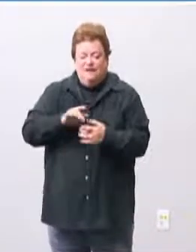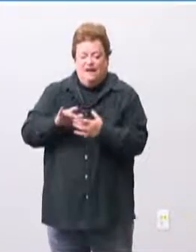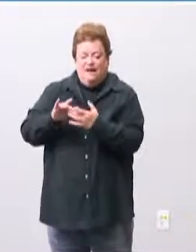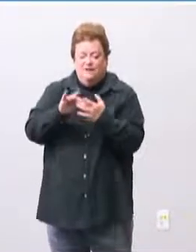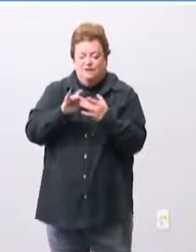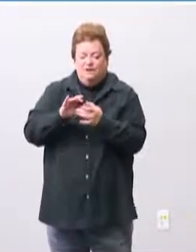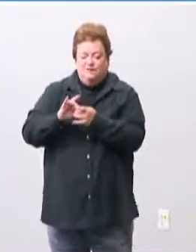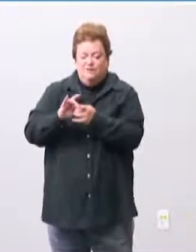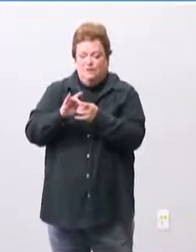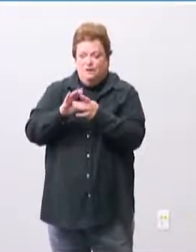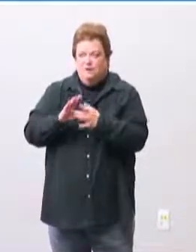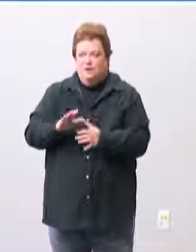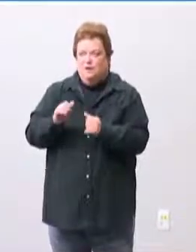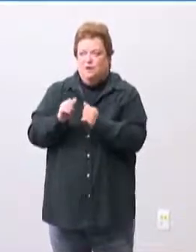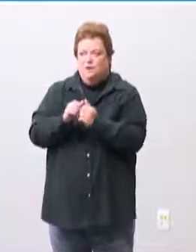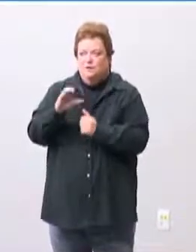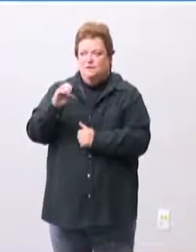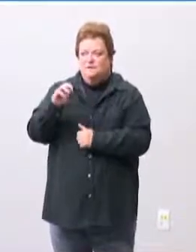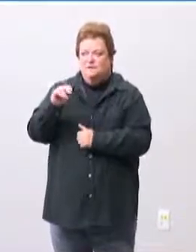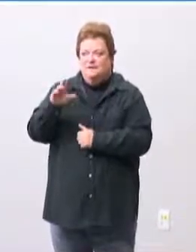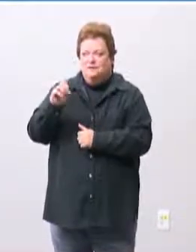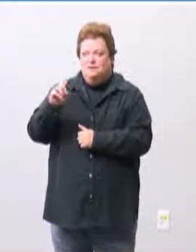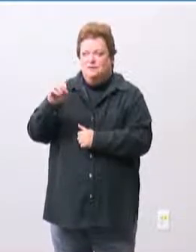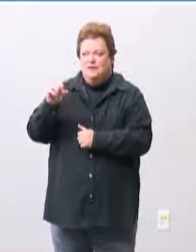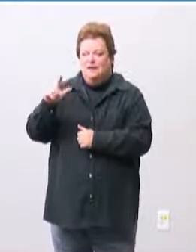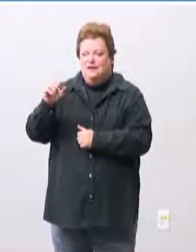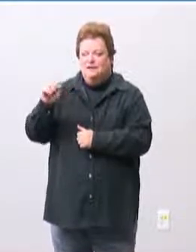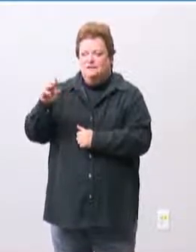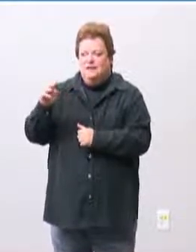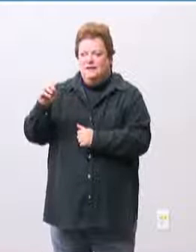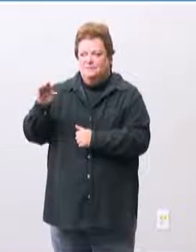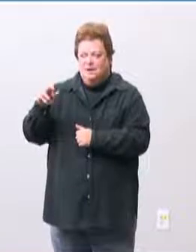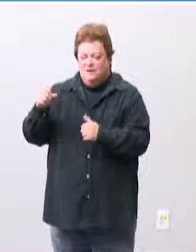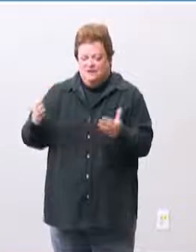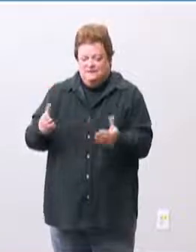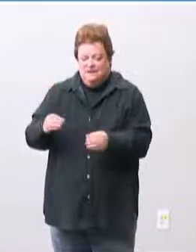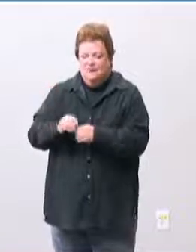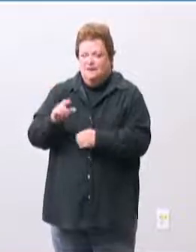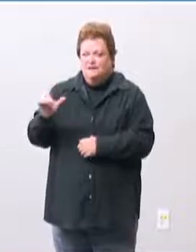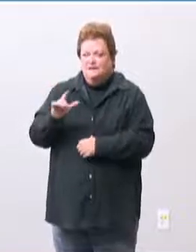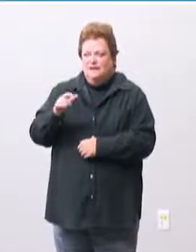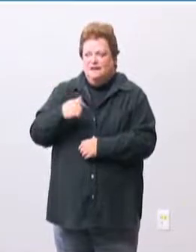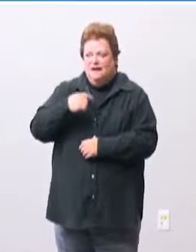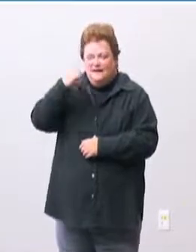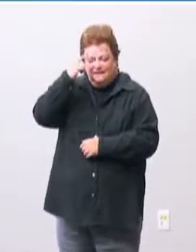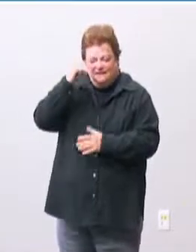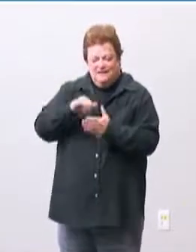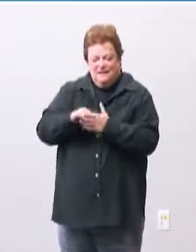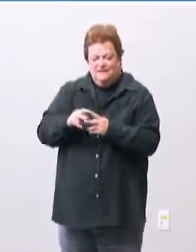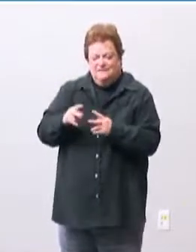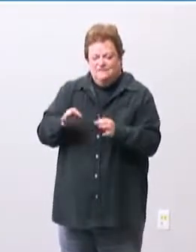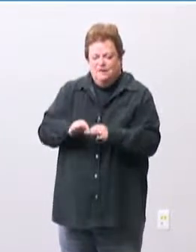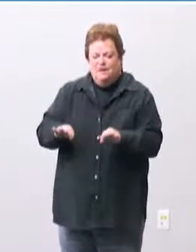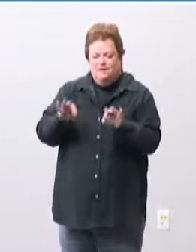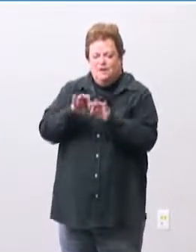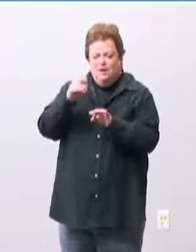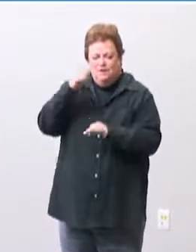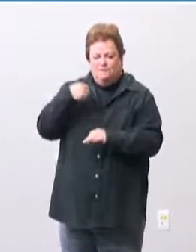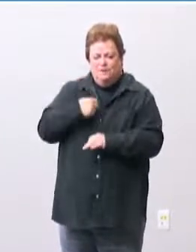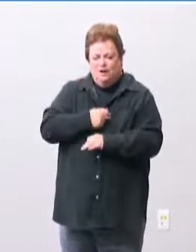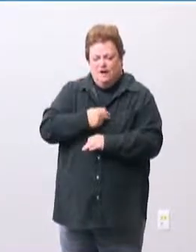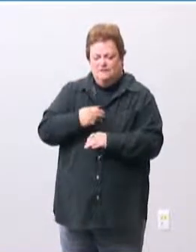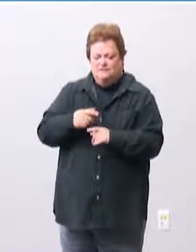with El Centro de las Americas, the Hispanic Community Center here in Lincoln, I do think it's very important for us to get our